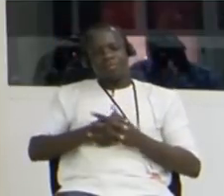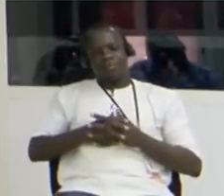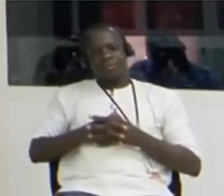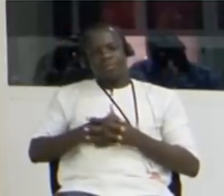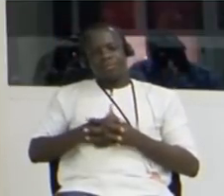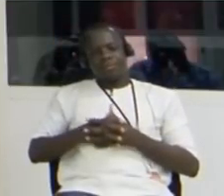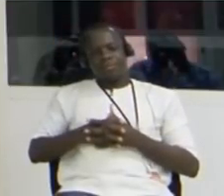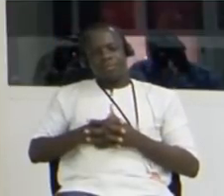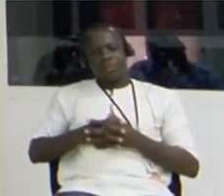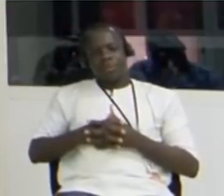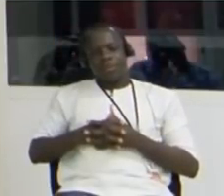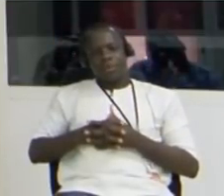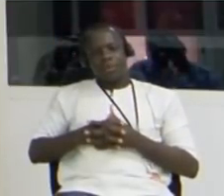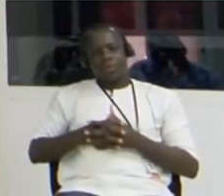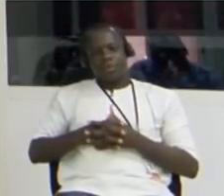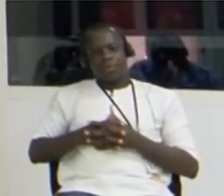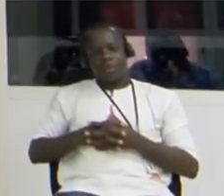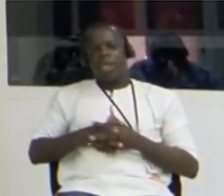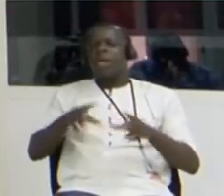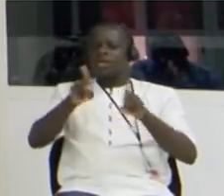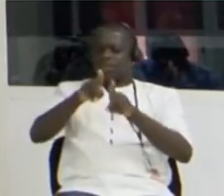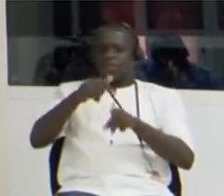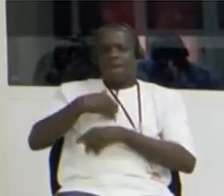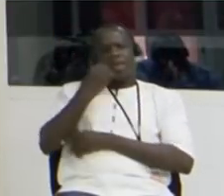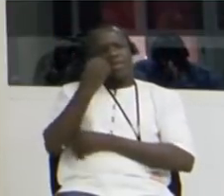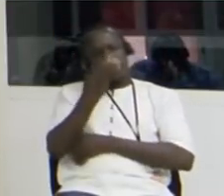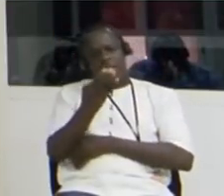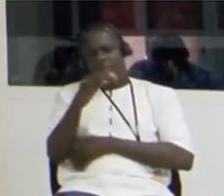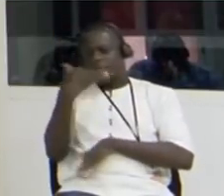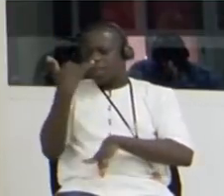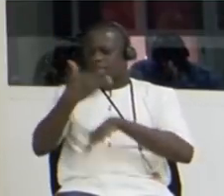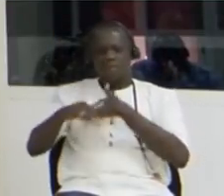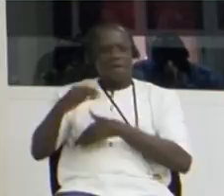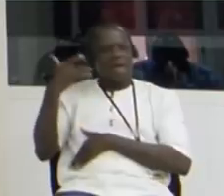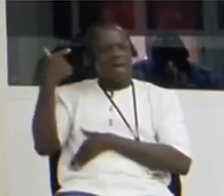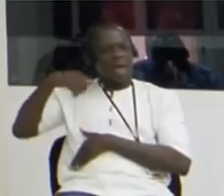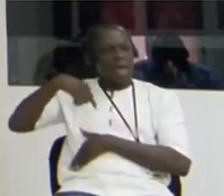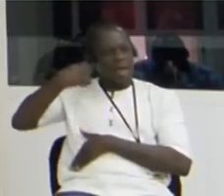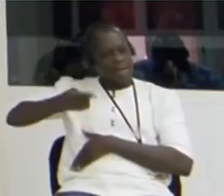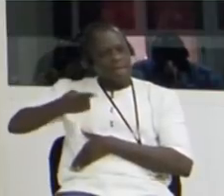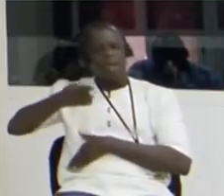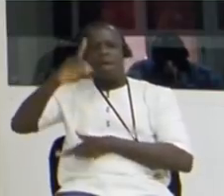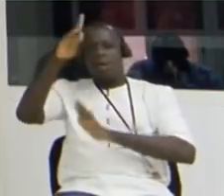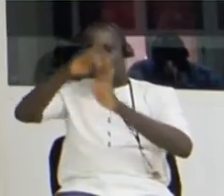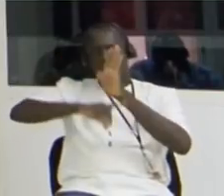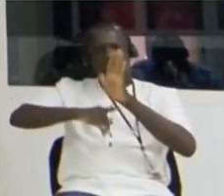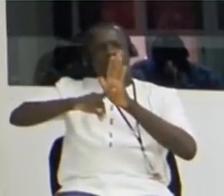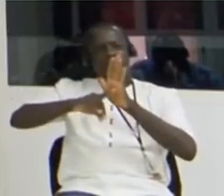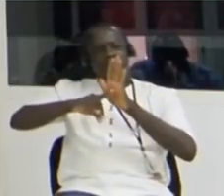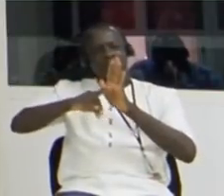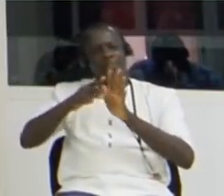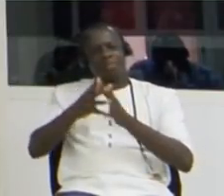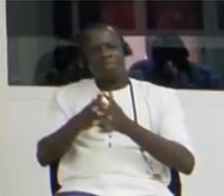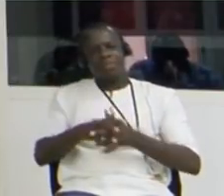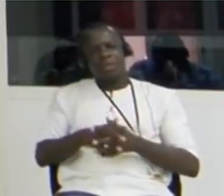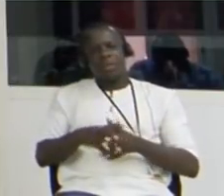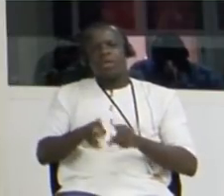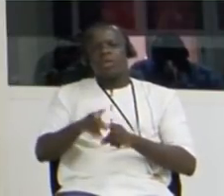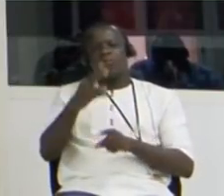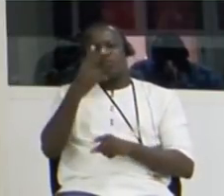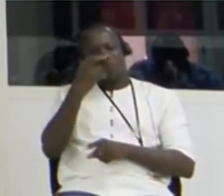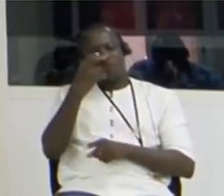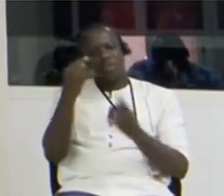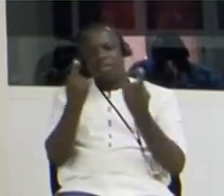As I told you, I don't attend these events, so I don't know. And the funny thing